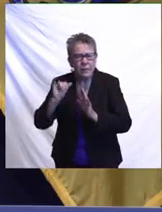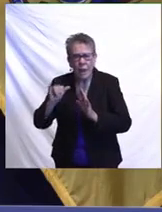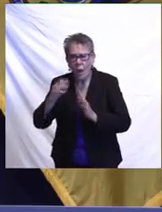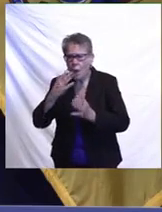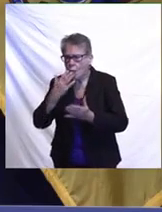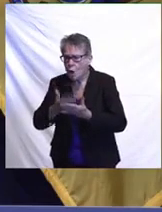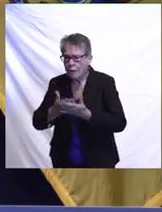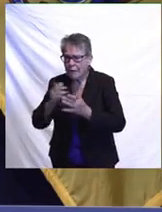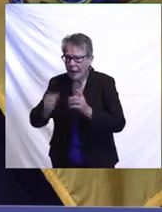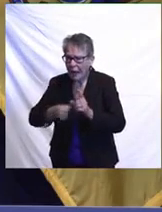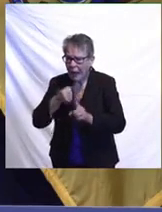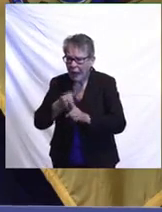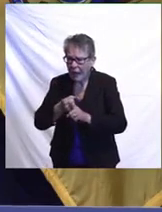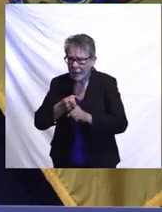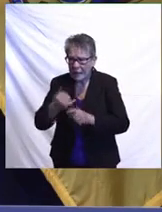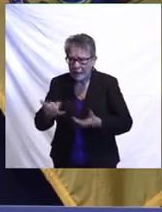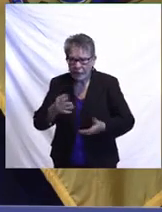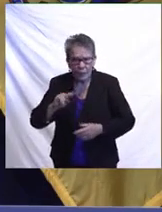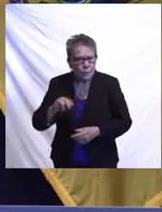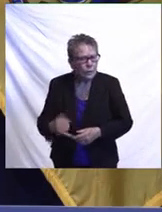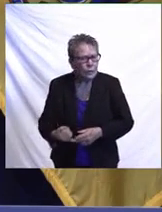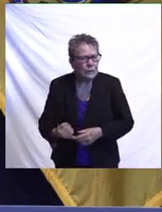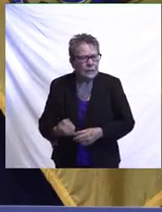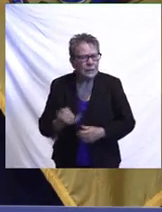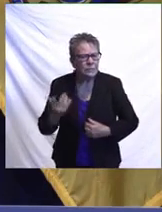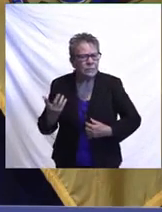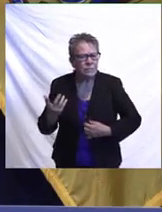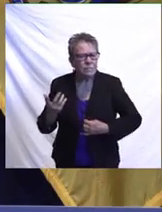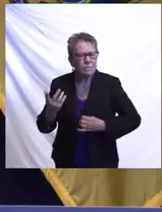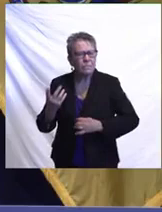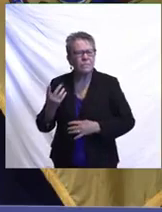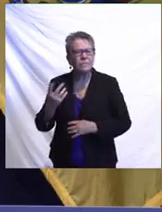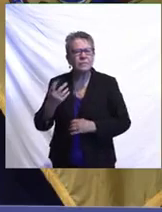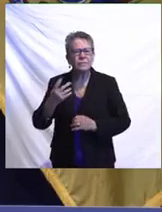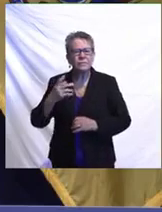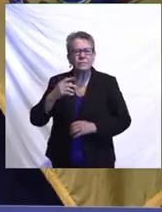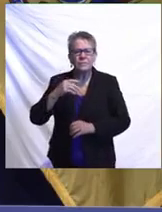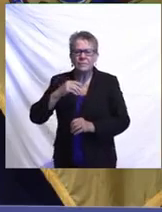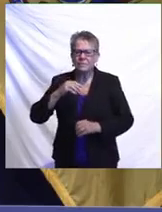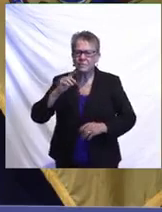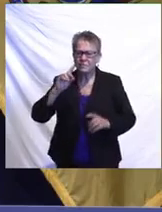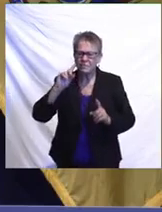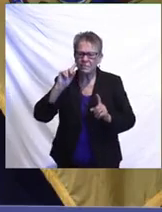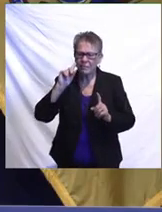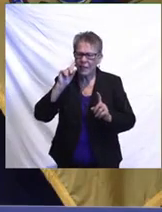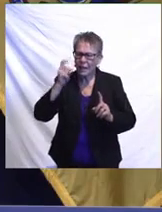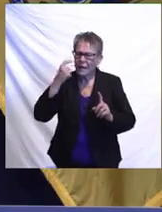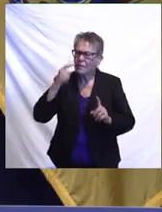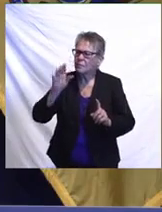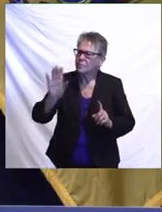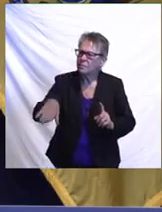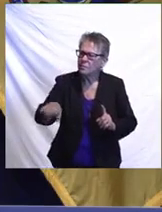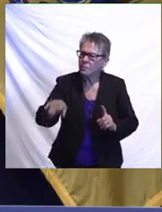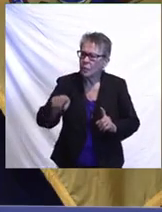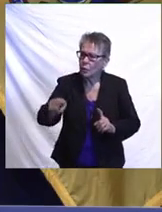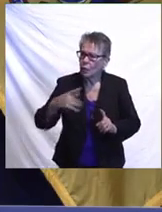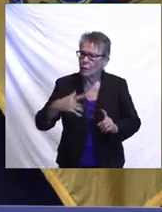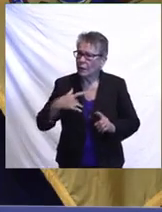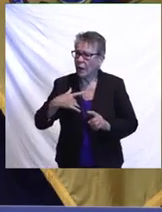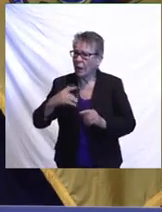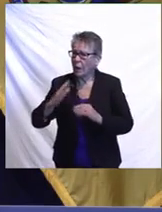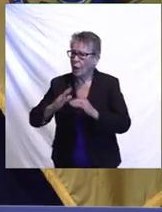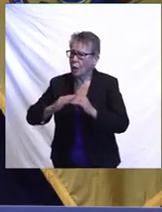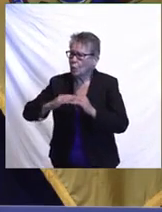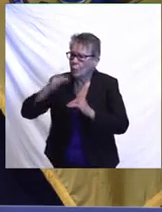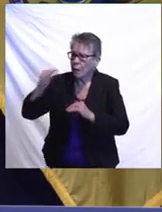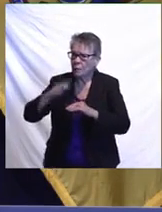you're overplaying a variant that's not here yet and produces a mild infection, or do you worry about downplaying it? I'd also like to